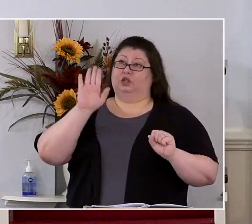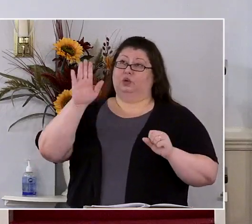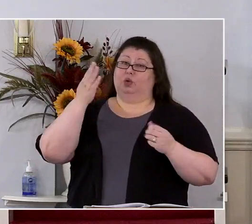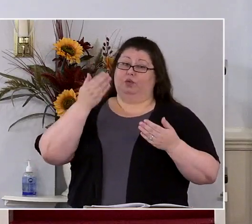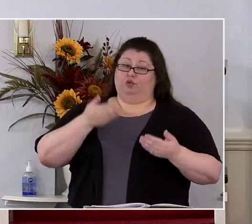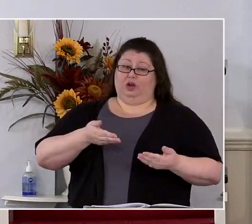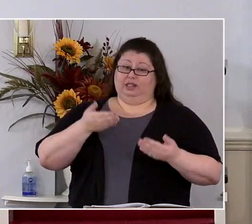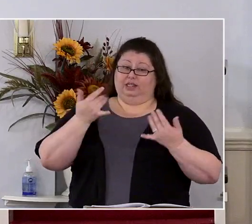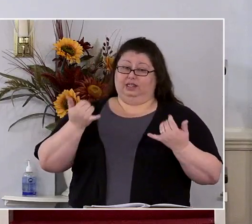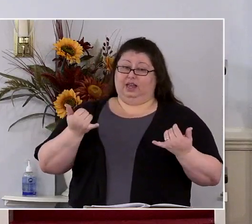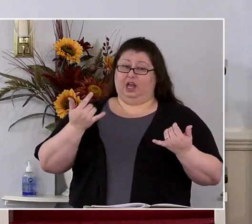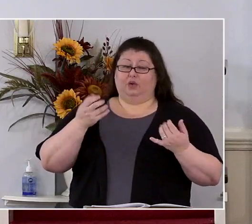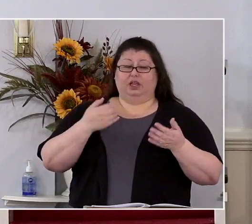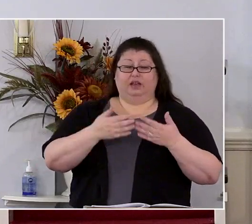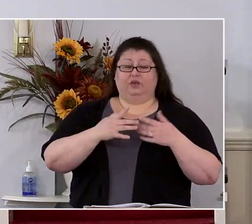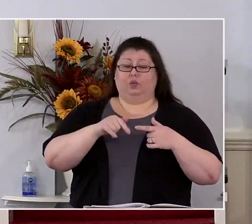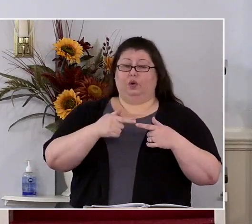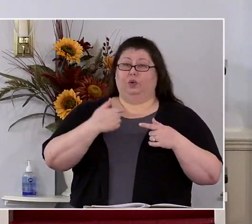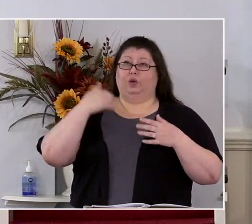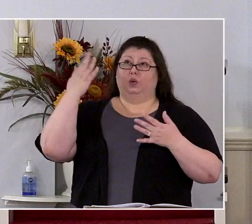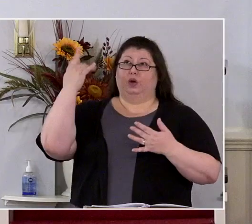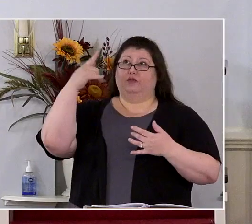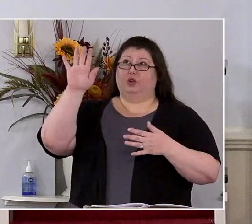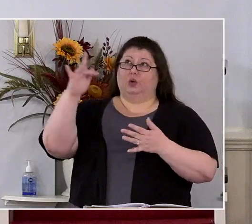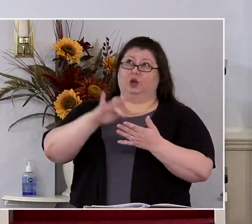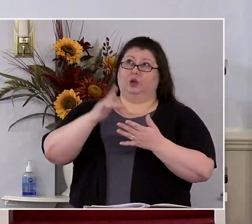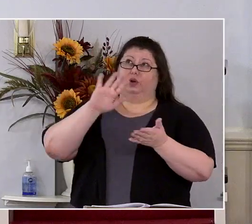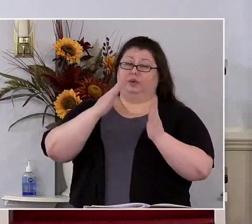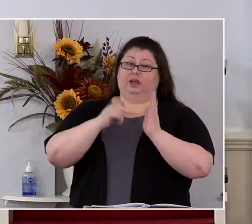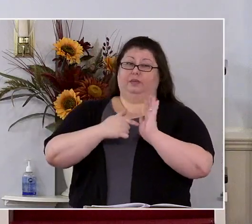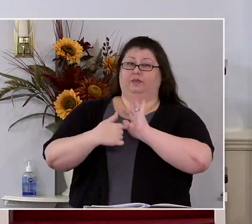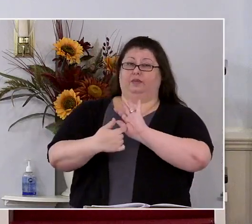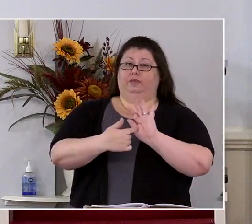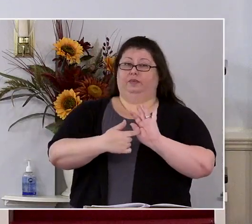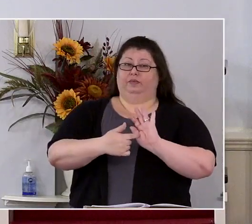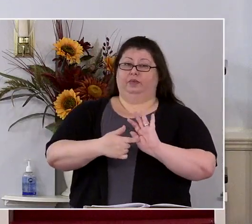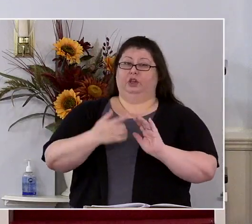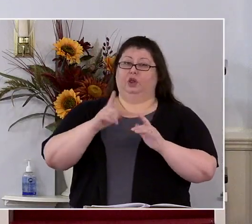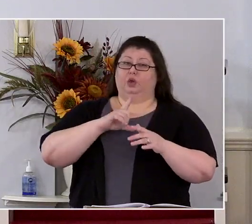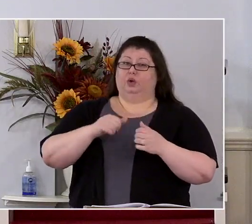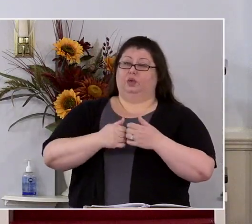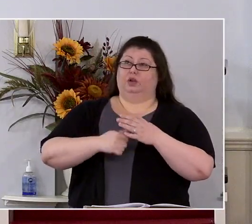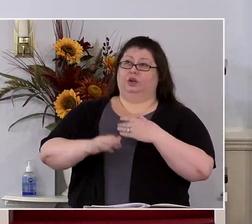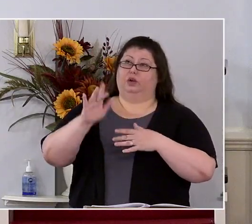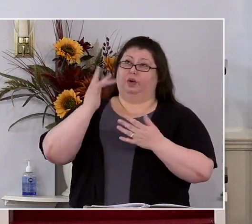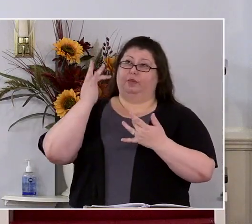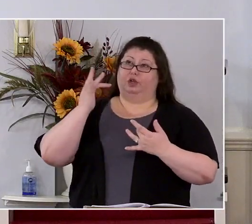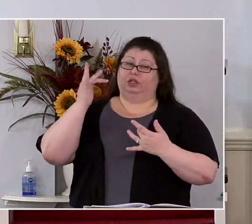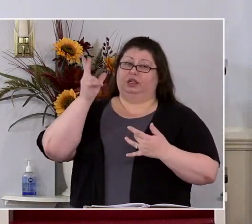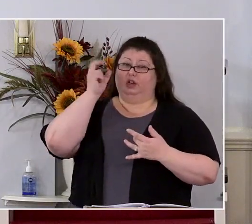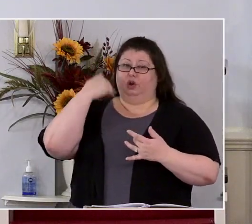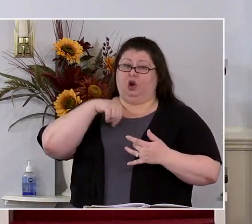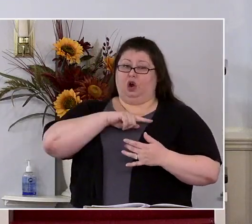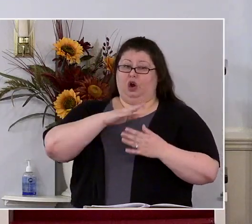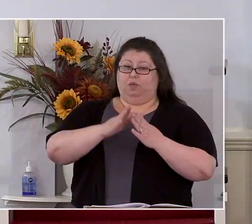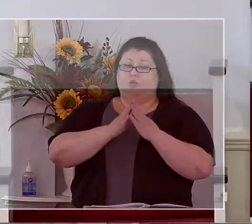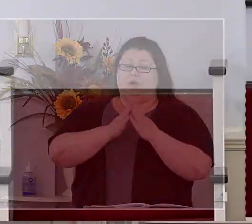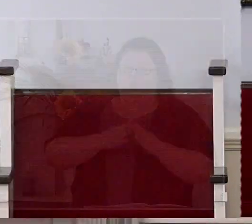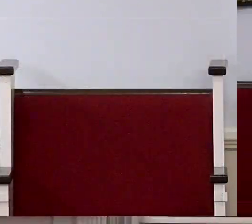presence now, even as we wait for your glory to be revealed. Lord, in your mercy.